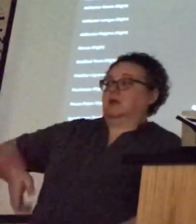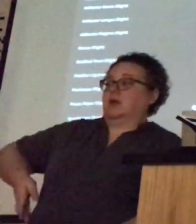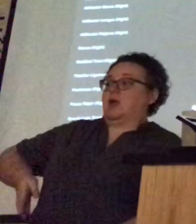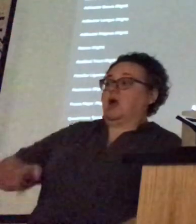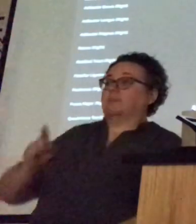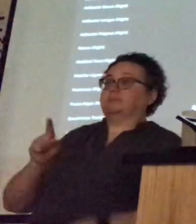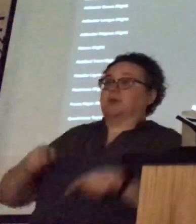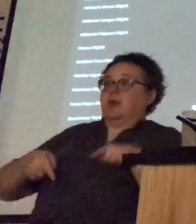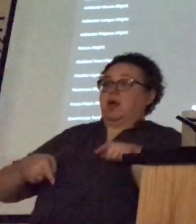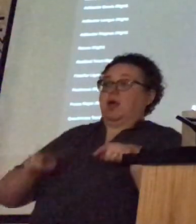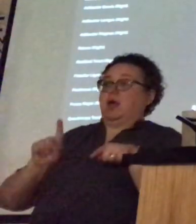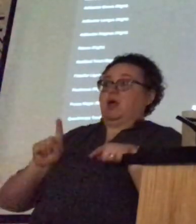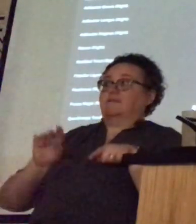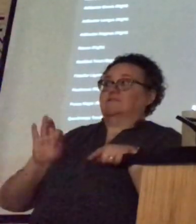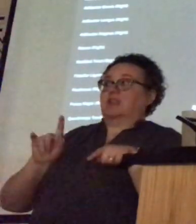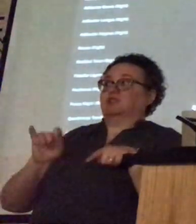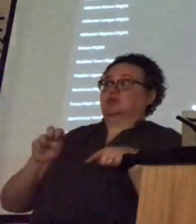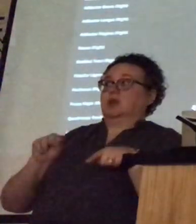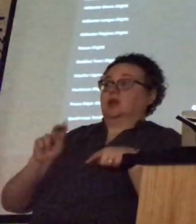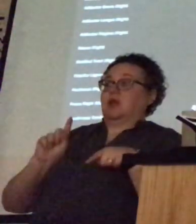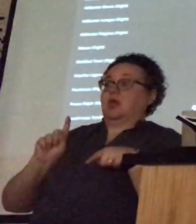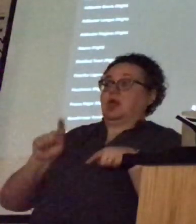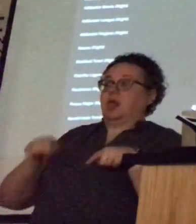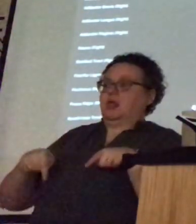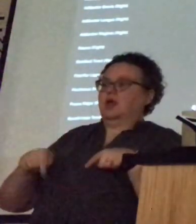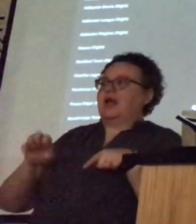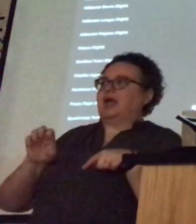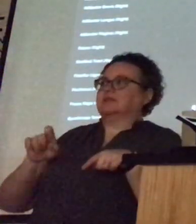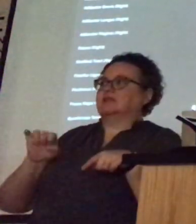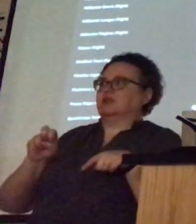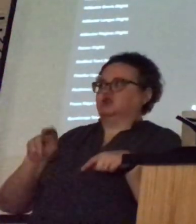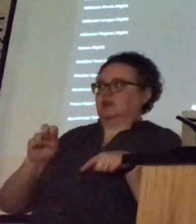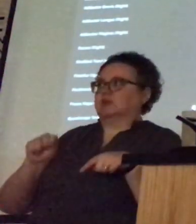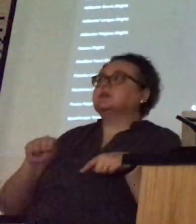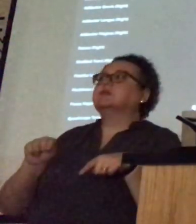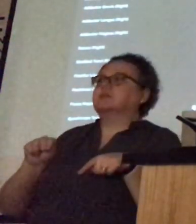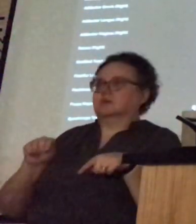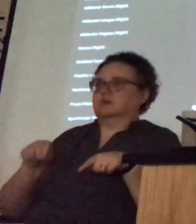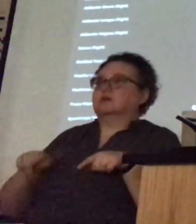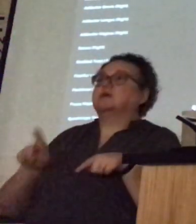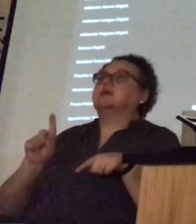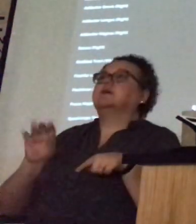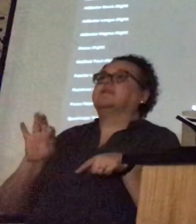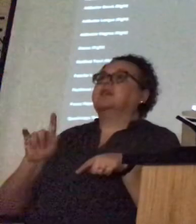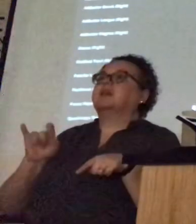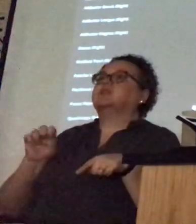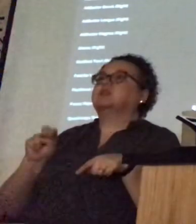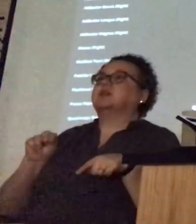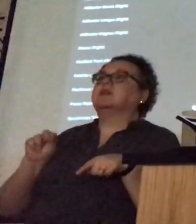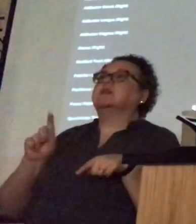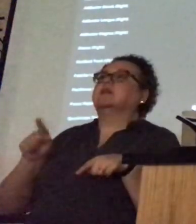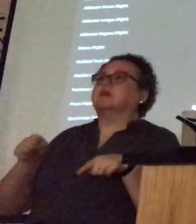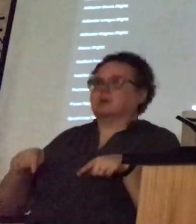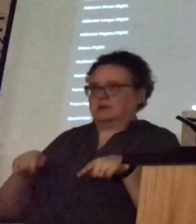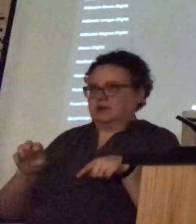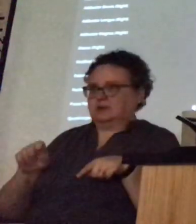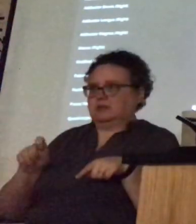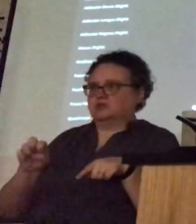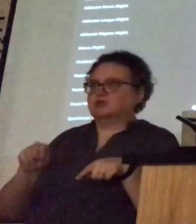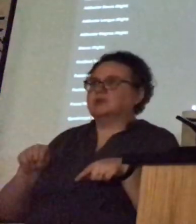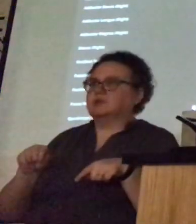up, it's flexion. When it moves back, what is it? Extension. So that's hip flexion, extension.